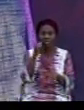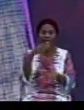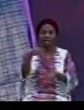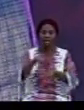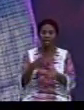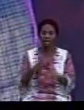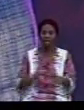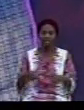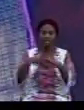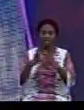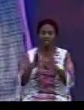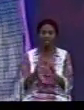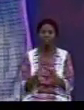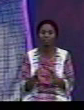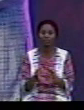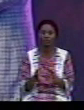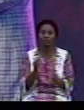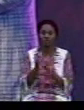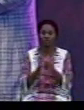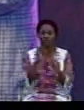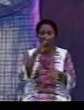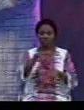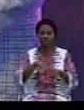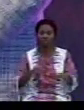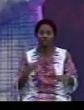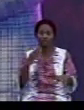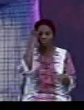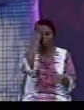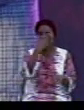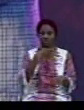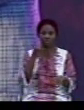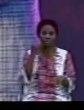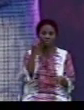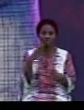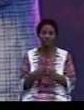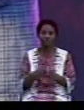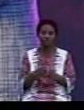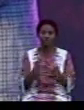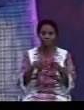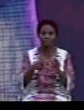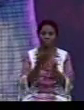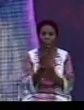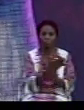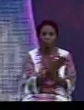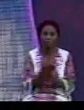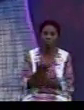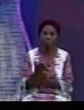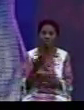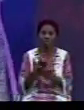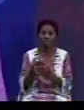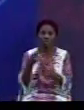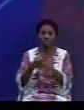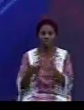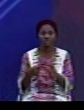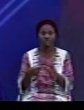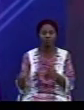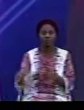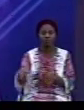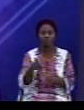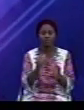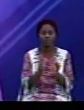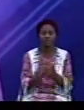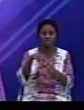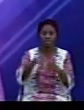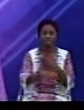to ask alms of them that entered into the temple. And then in verse 3, it tells